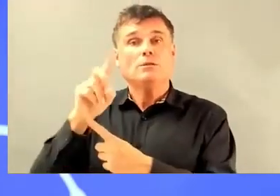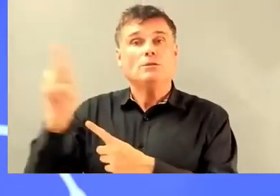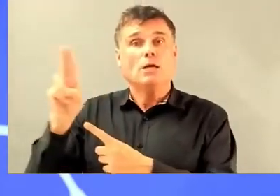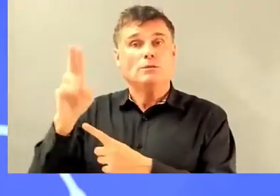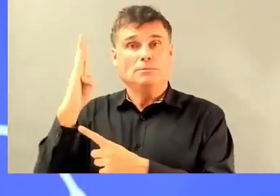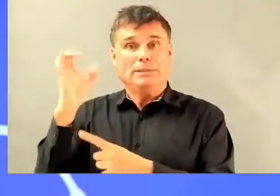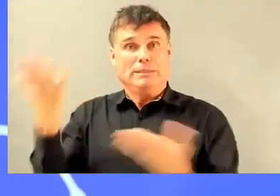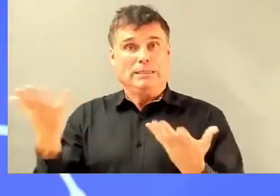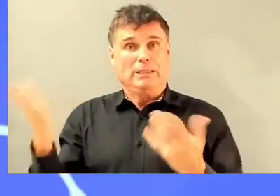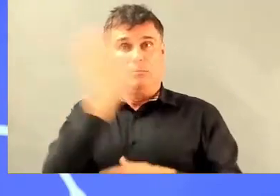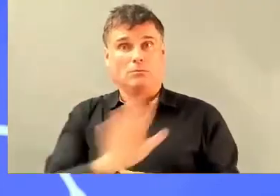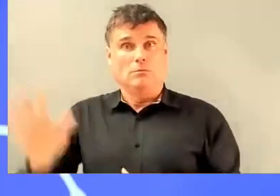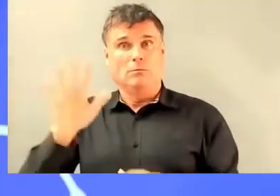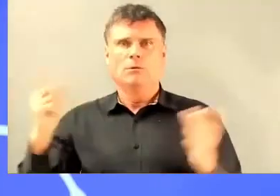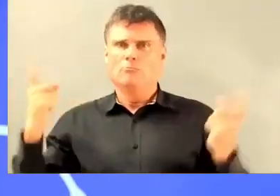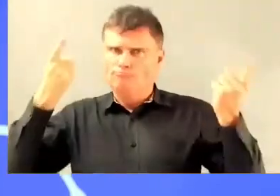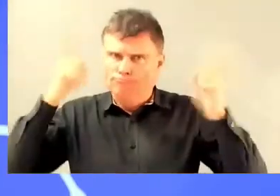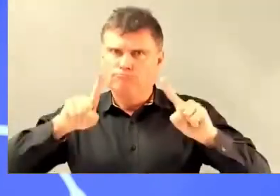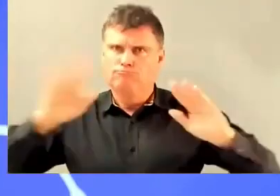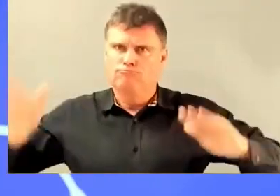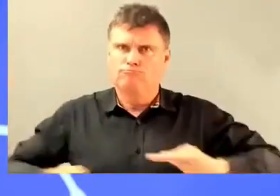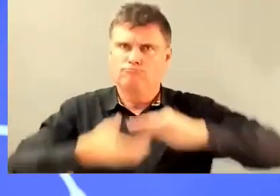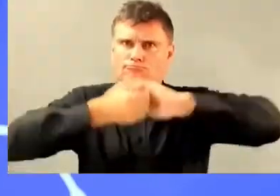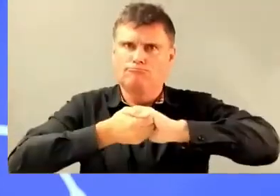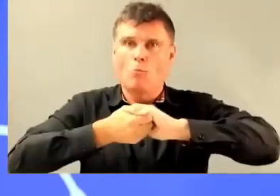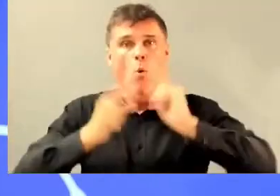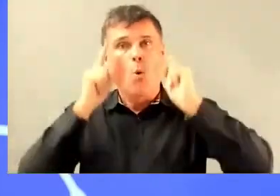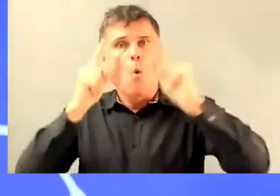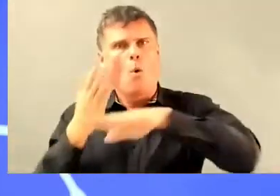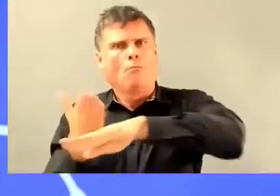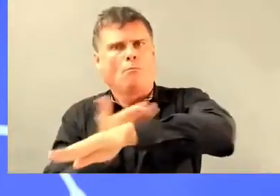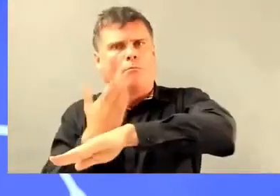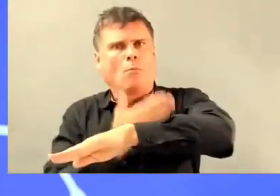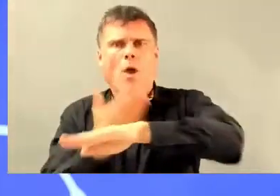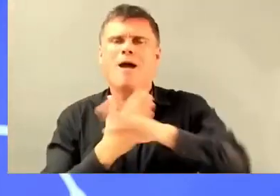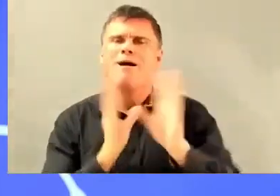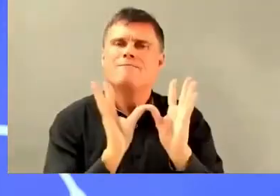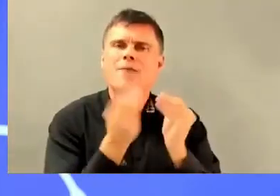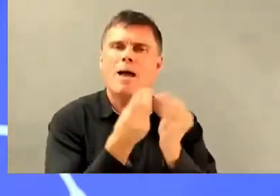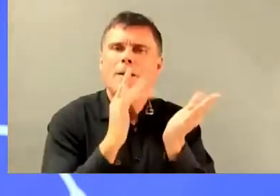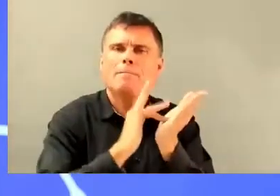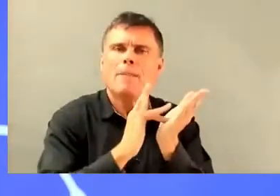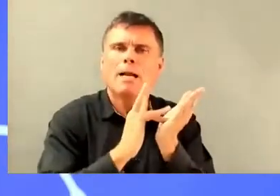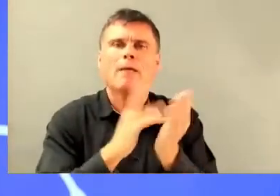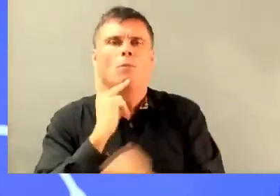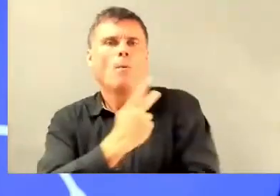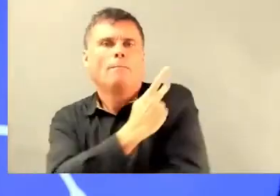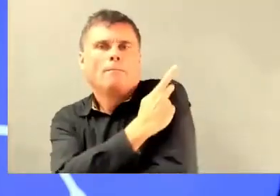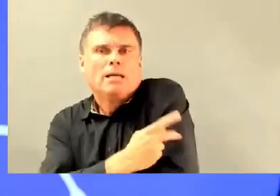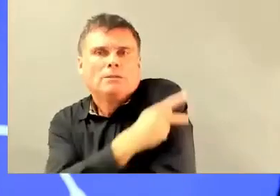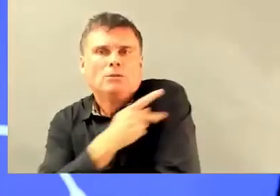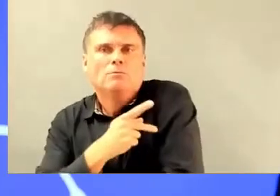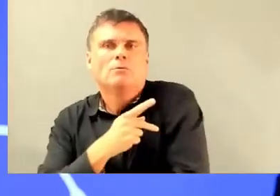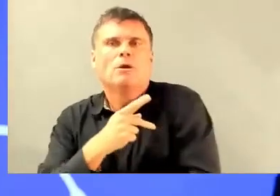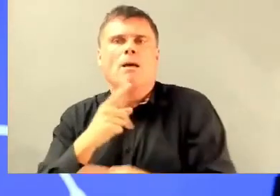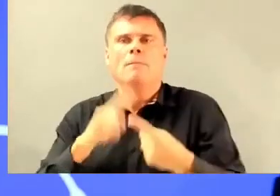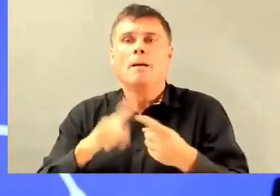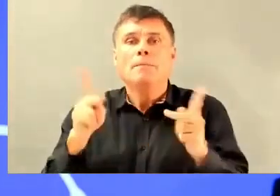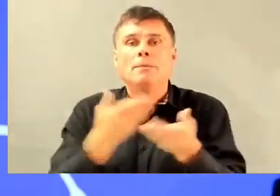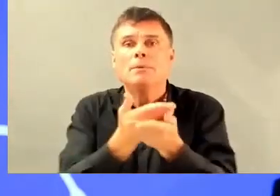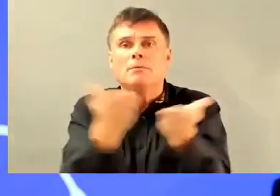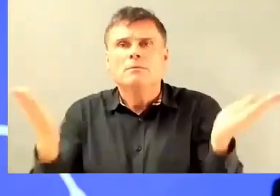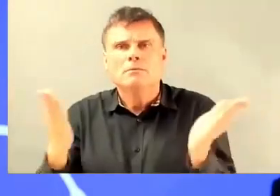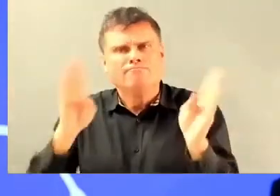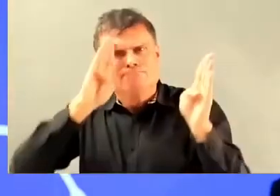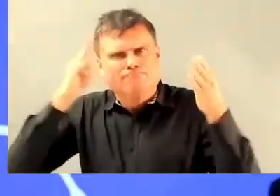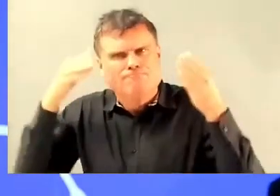primary care and improves primary care for patients and for those working in primary care and in team-based care in BC. It was